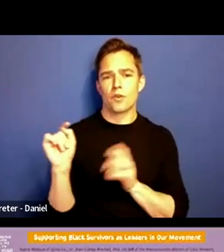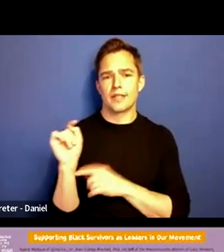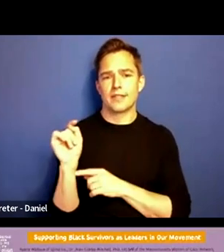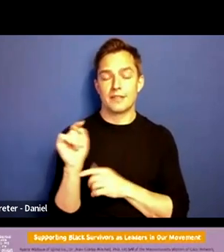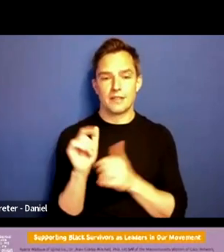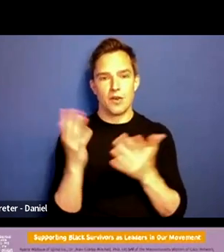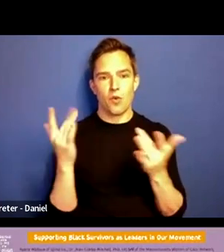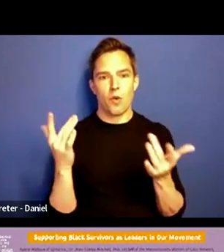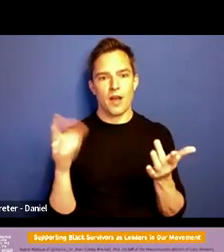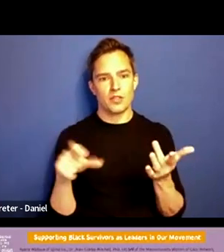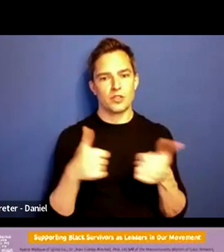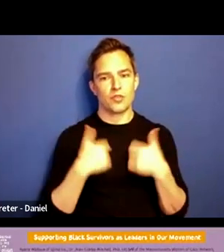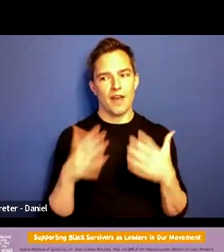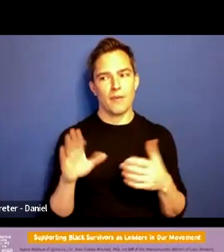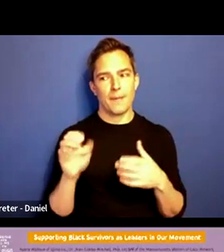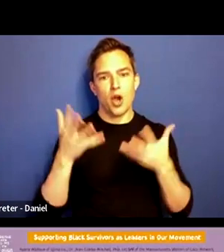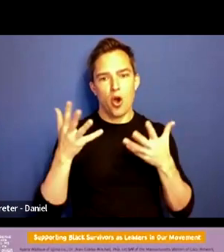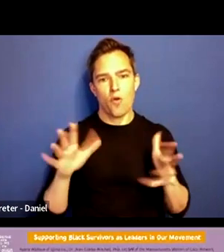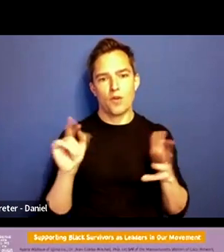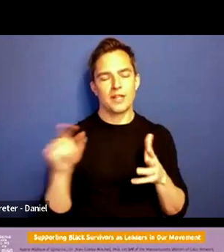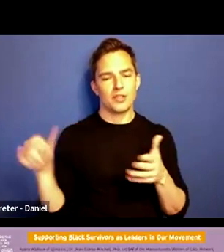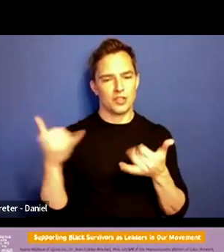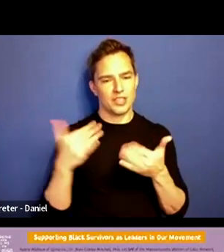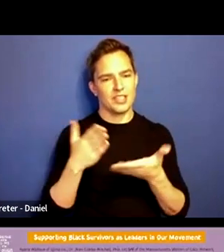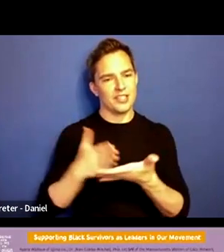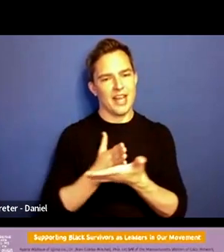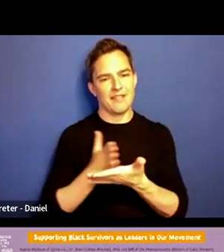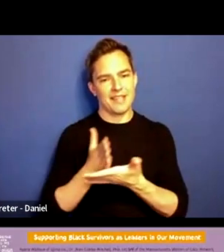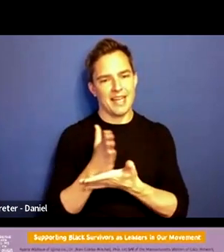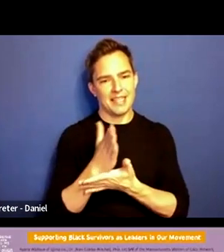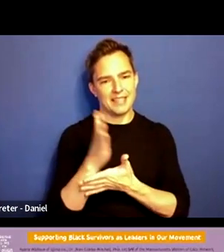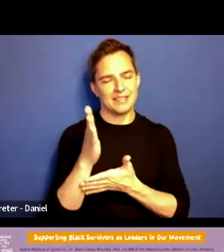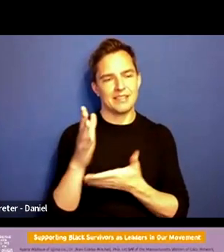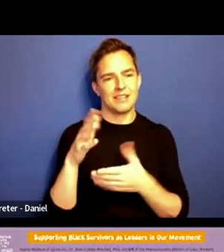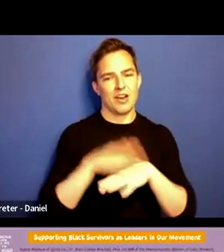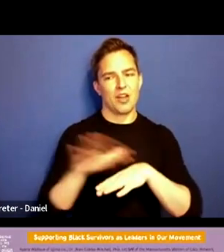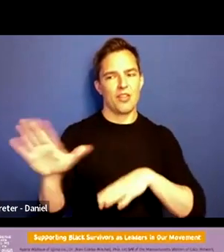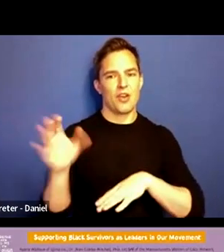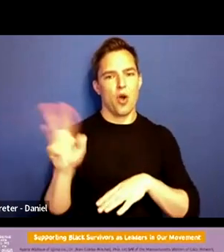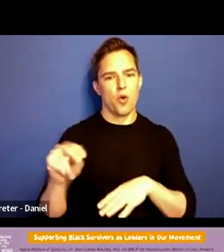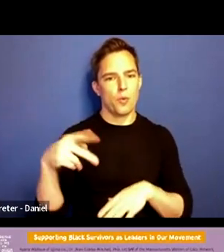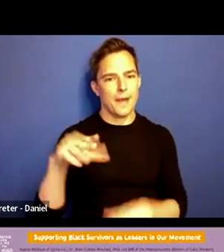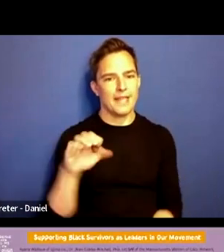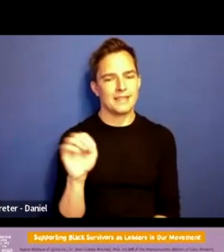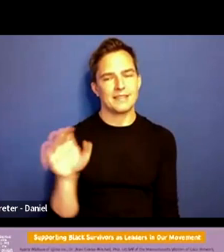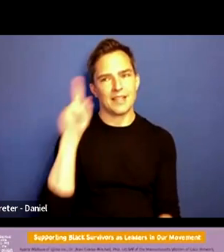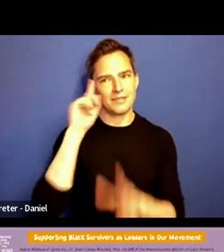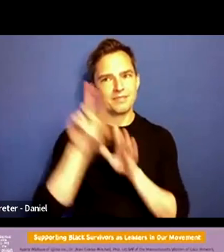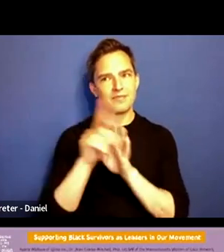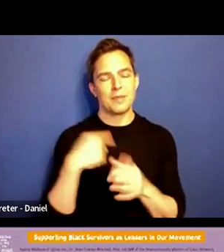be over what they experience when they are navigating it, right? Like at their own pace. So that's just what came up for me. So thank you all so